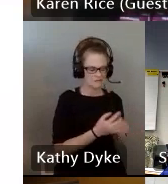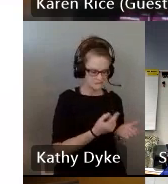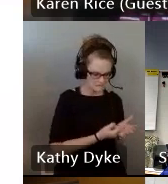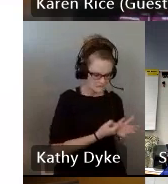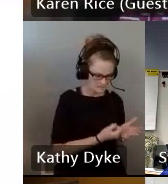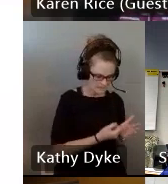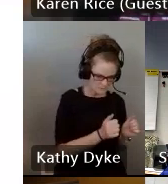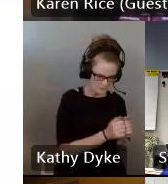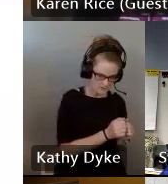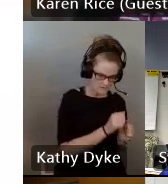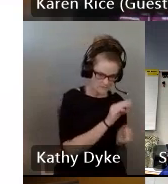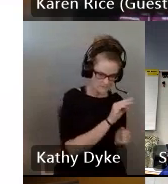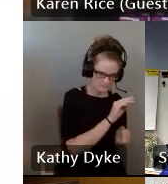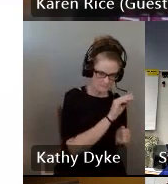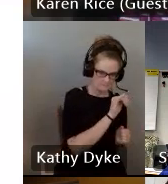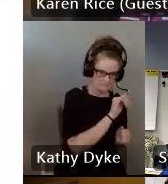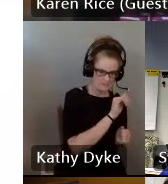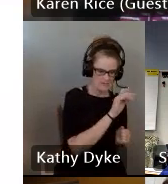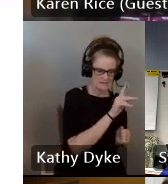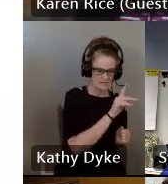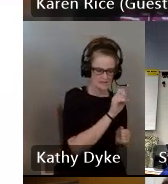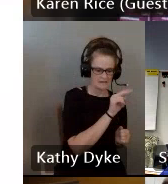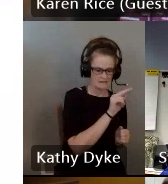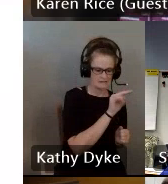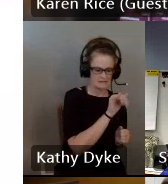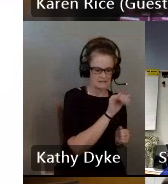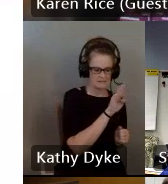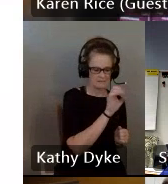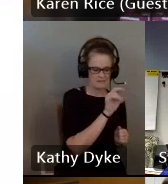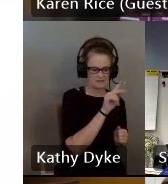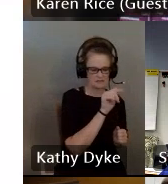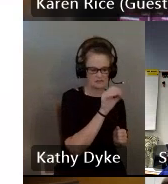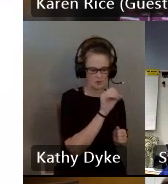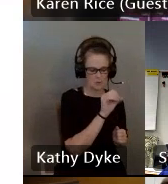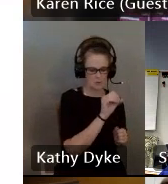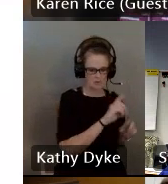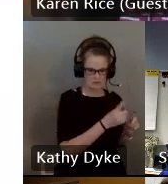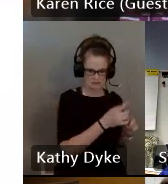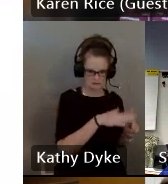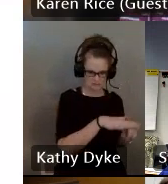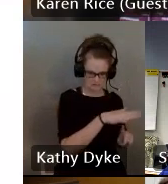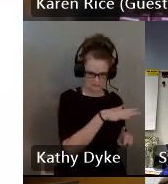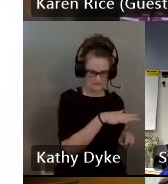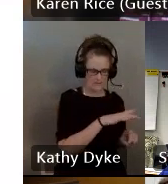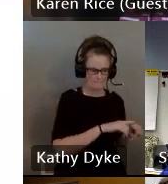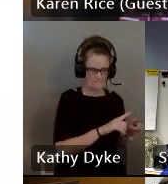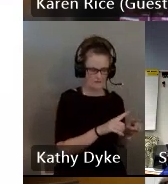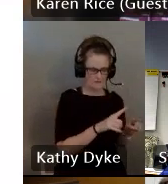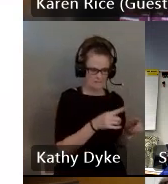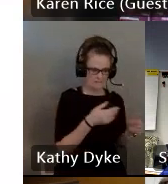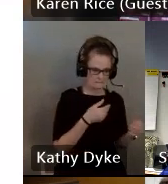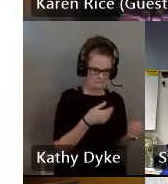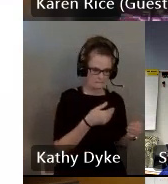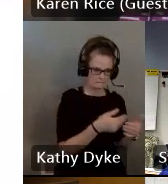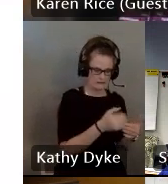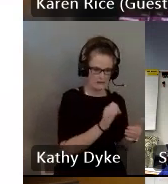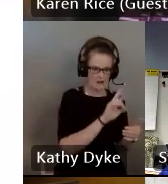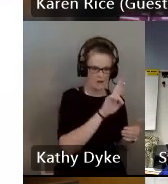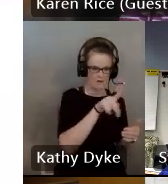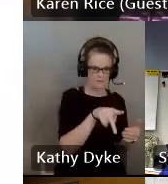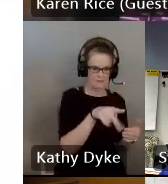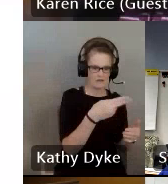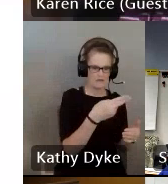with McKinney-Vento districts, but since we're running up against the end of ARP money, ARP HCY